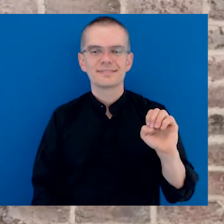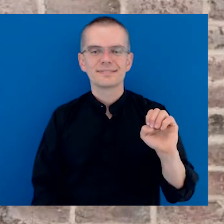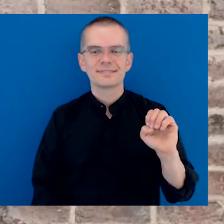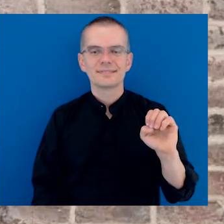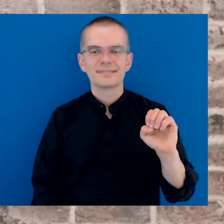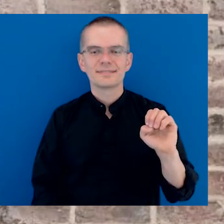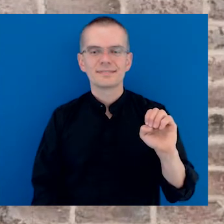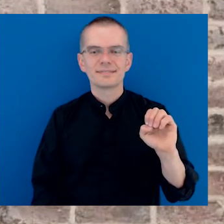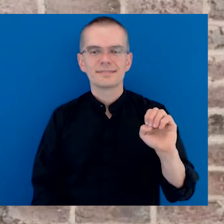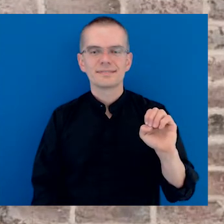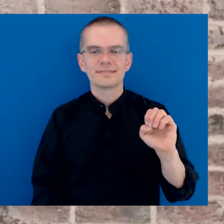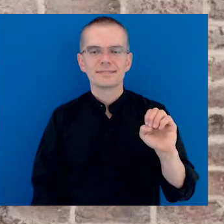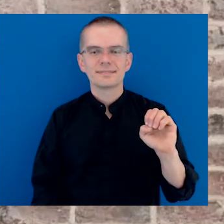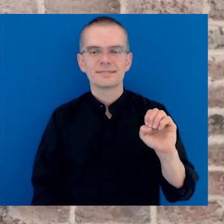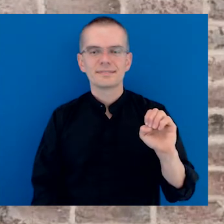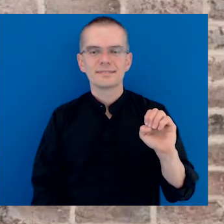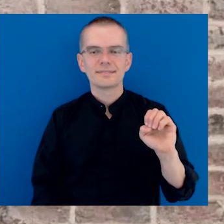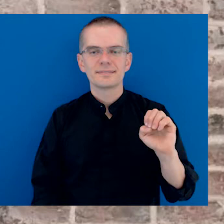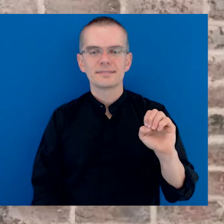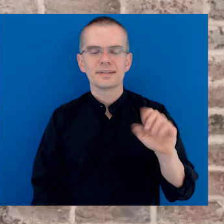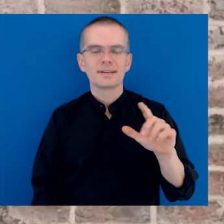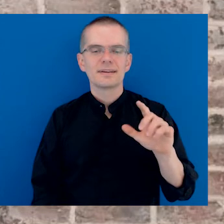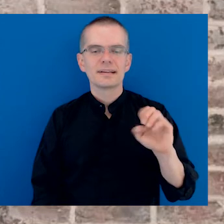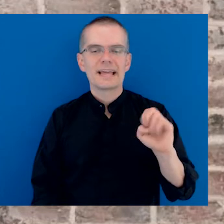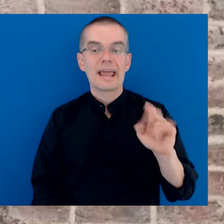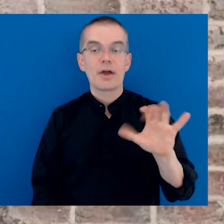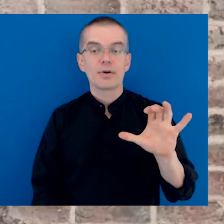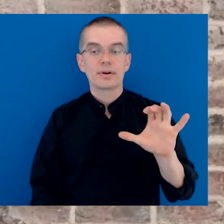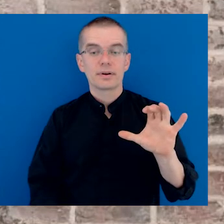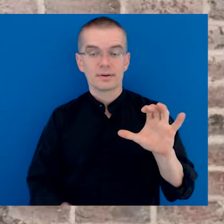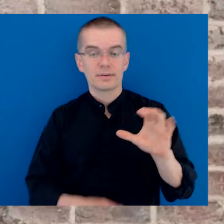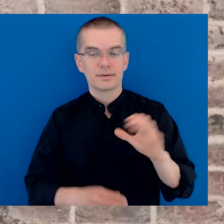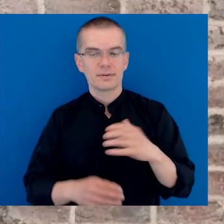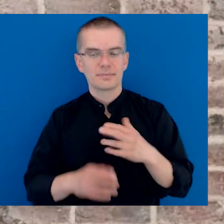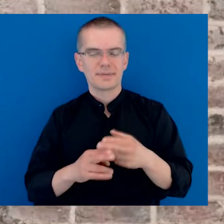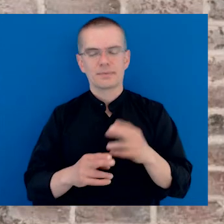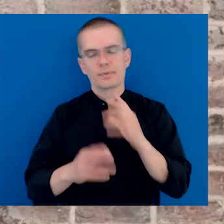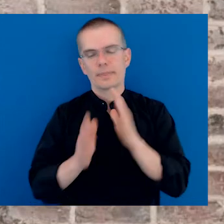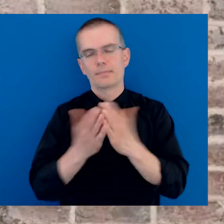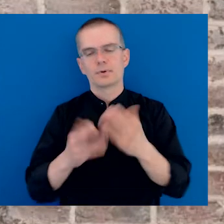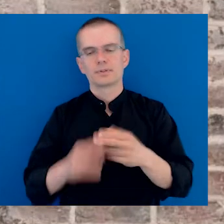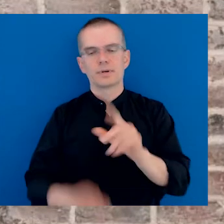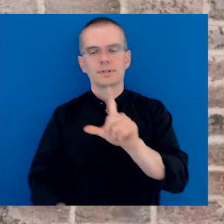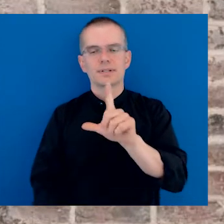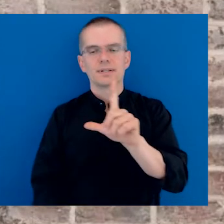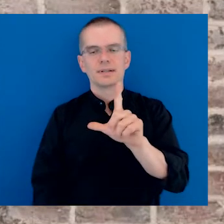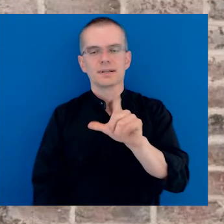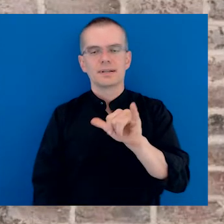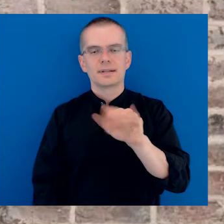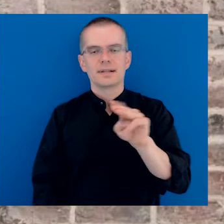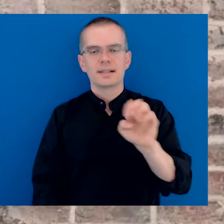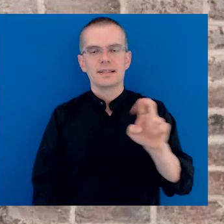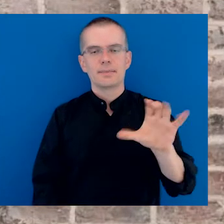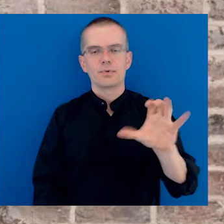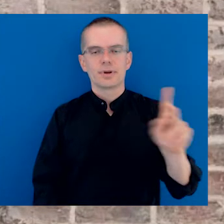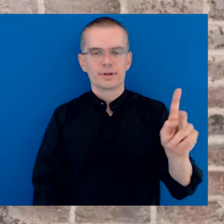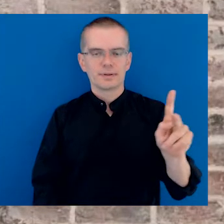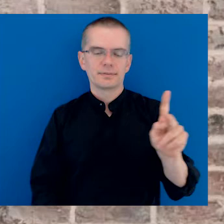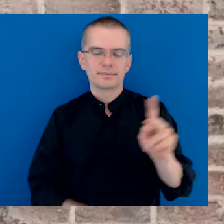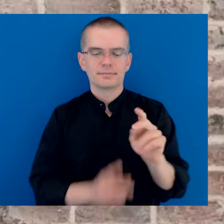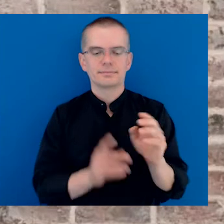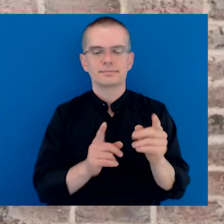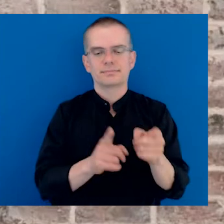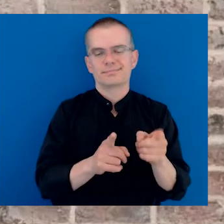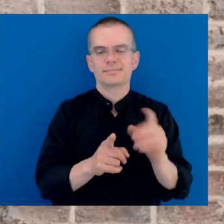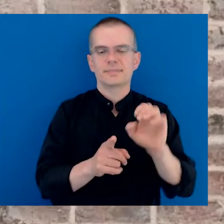word Eric happens to be in the word limerick, so isn't that wonderful? We called it, and it's an illustrated book too. It's